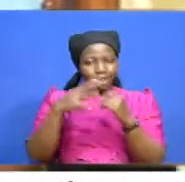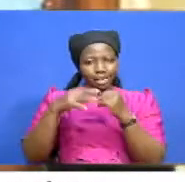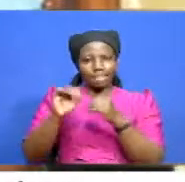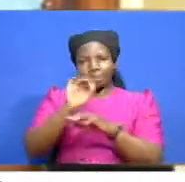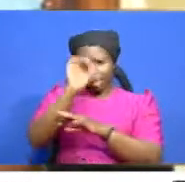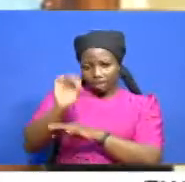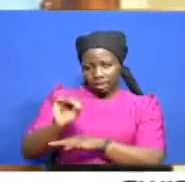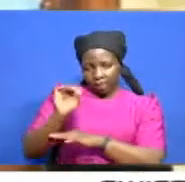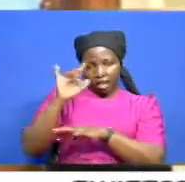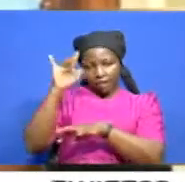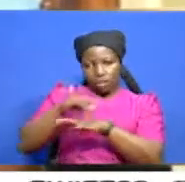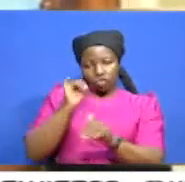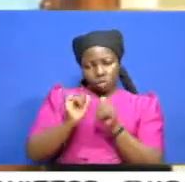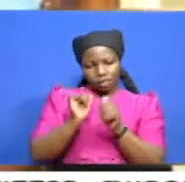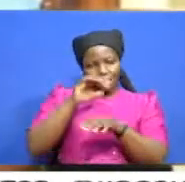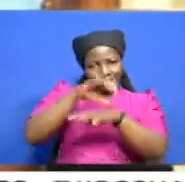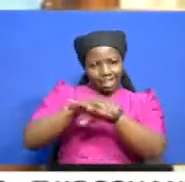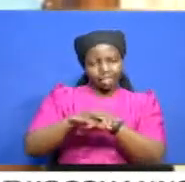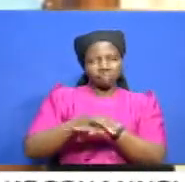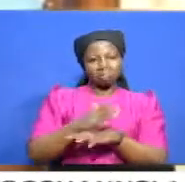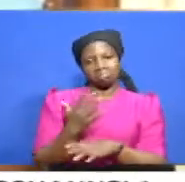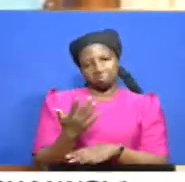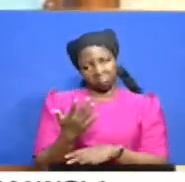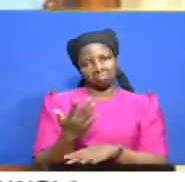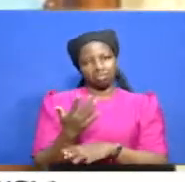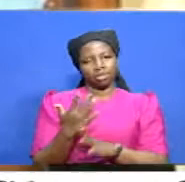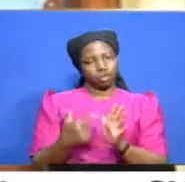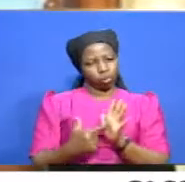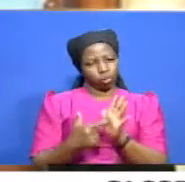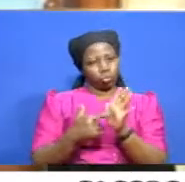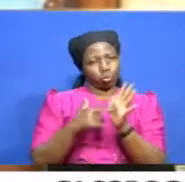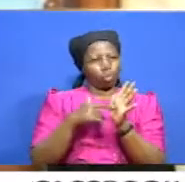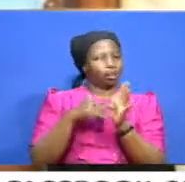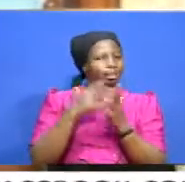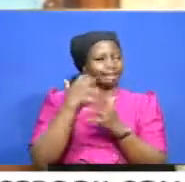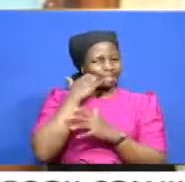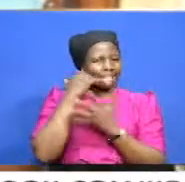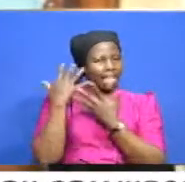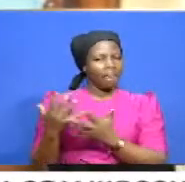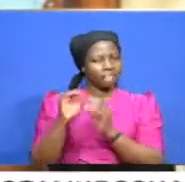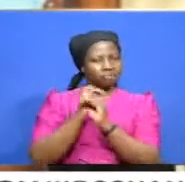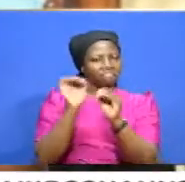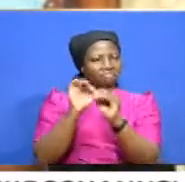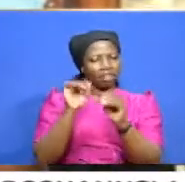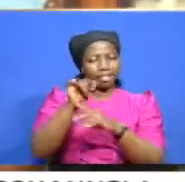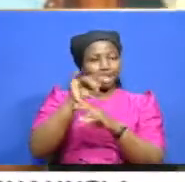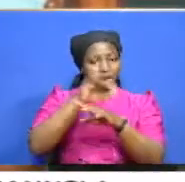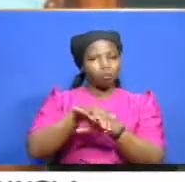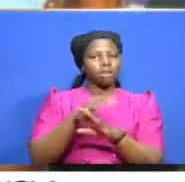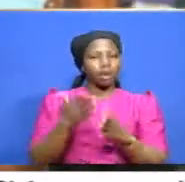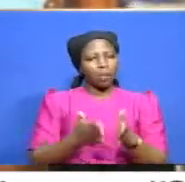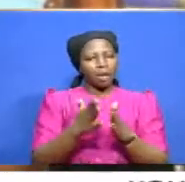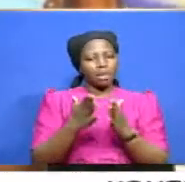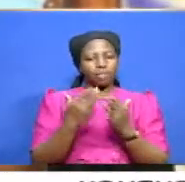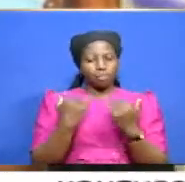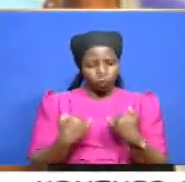in our setup are asymptomatic. Therefore, that gives us a very good platform to be able to implement home-based